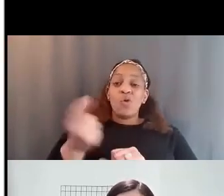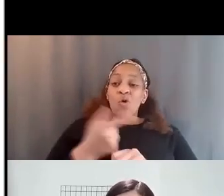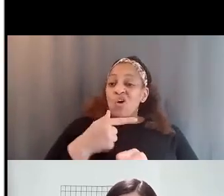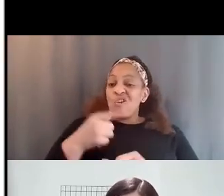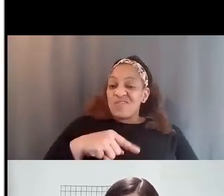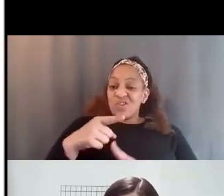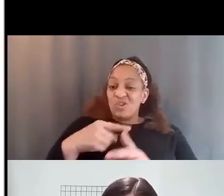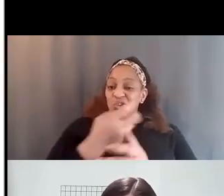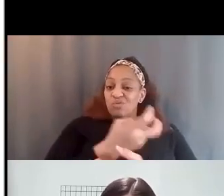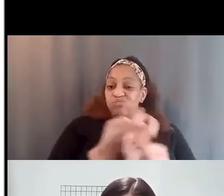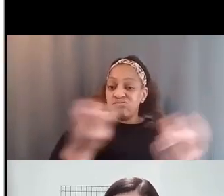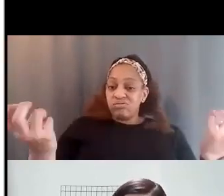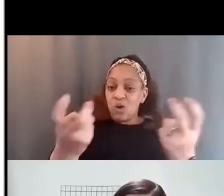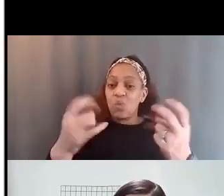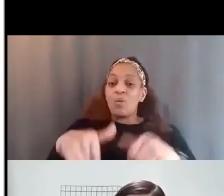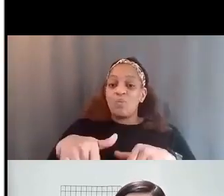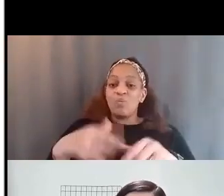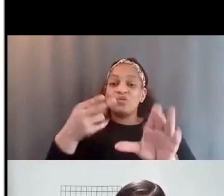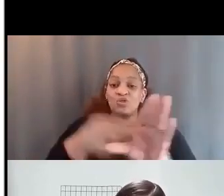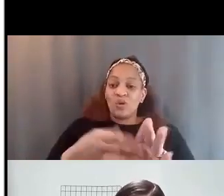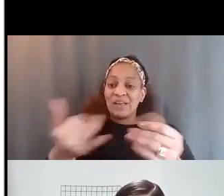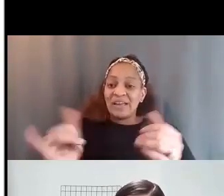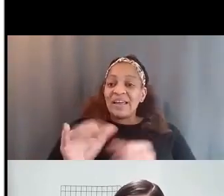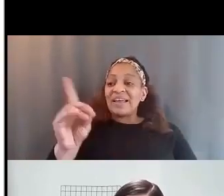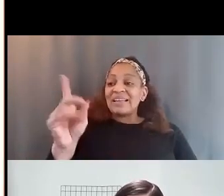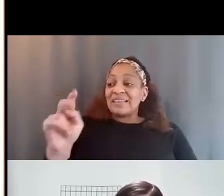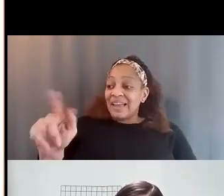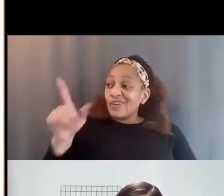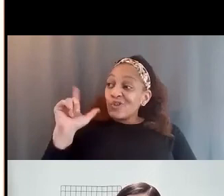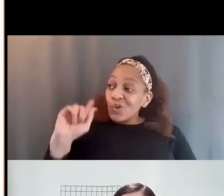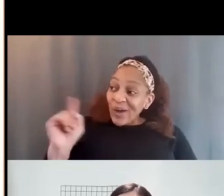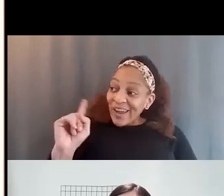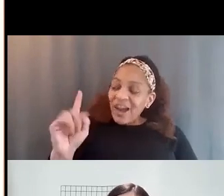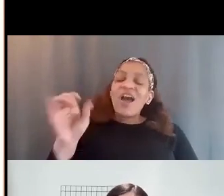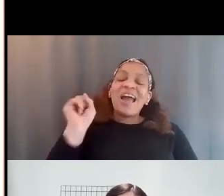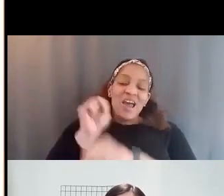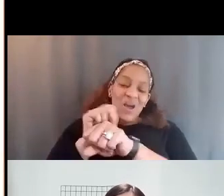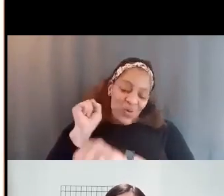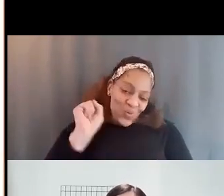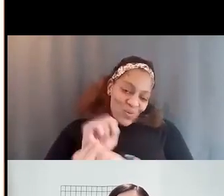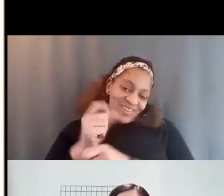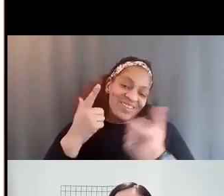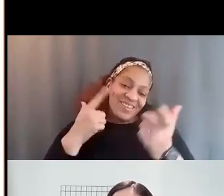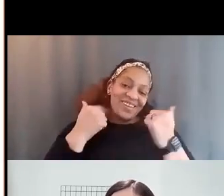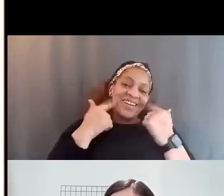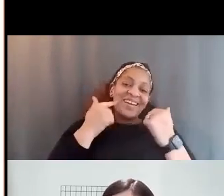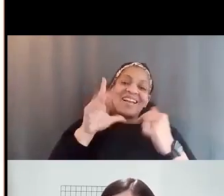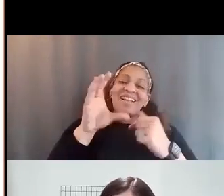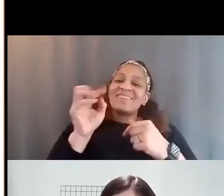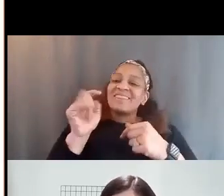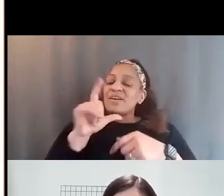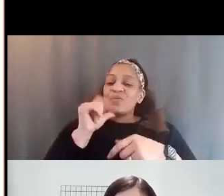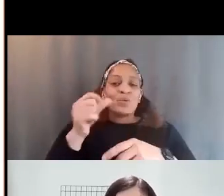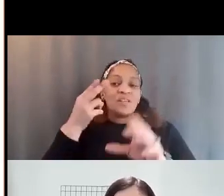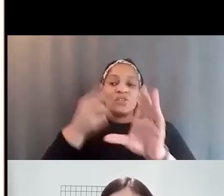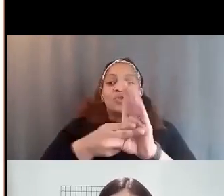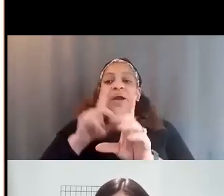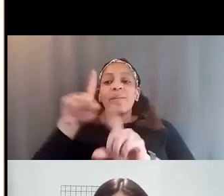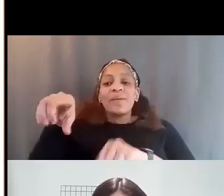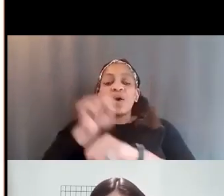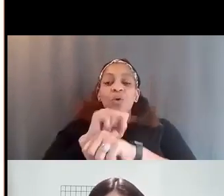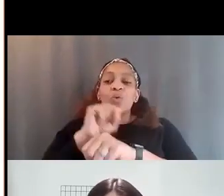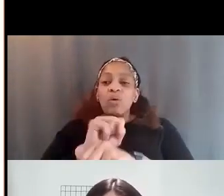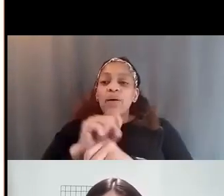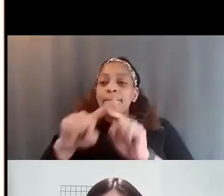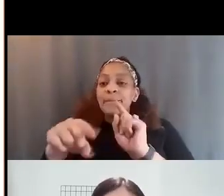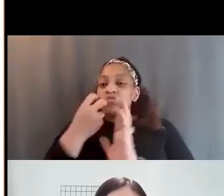we'll also have Chris joining us. Daniel will be at work, so we won't have Daniel on. But if you have any questions or want to take a